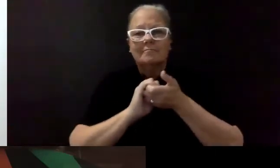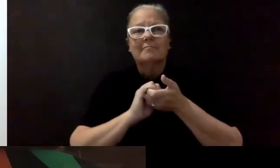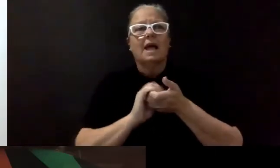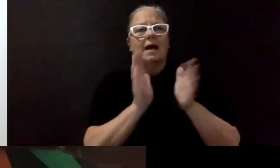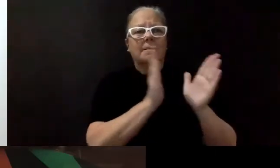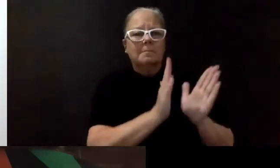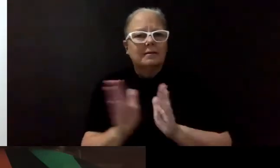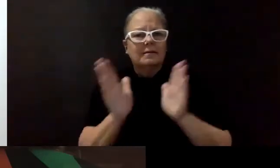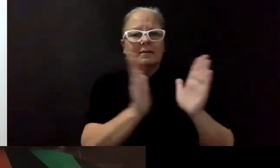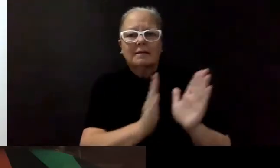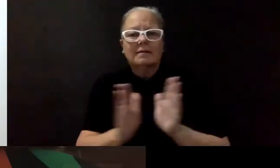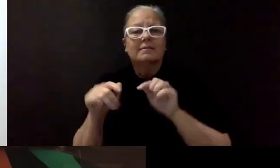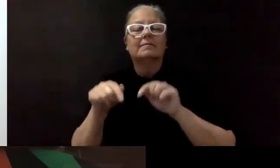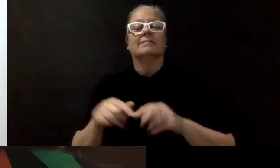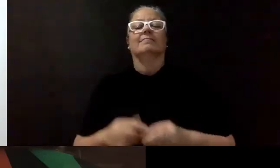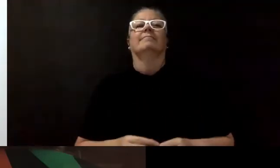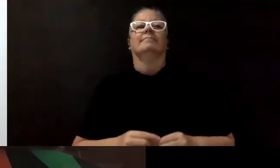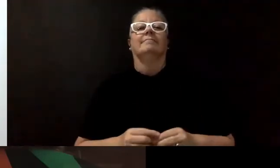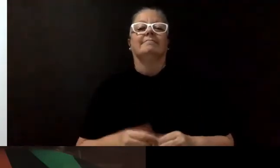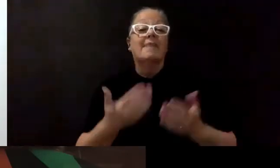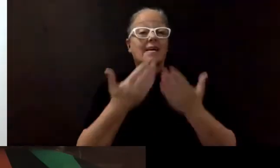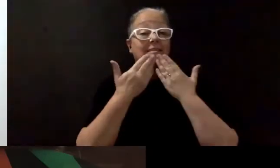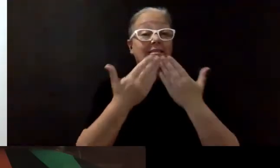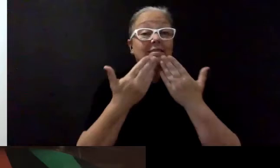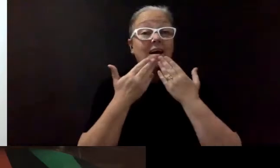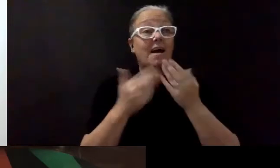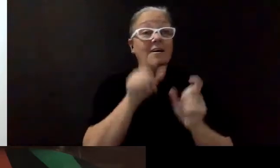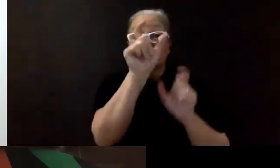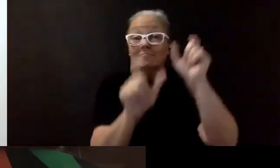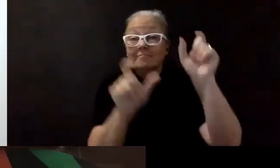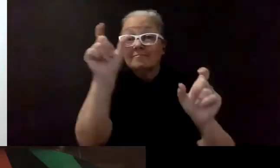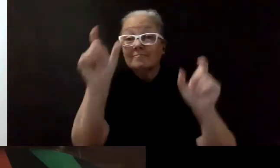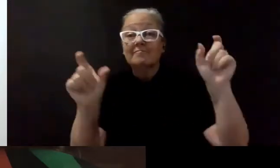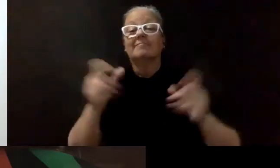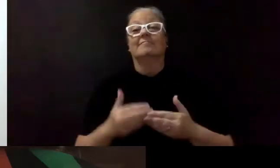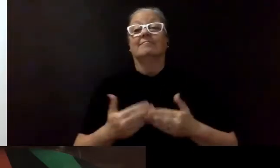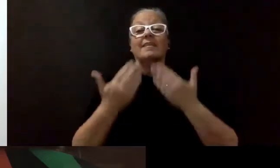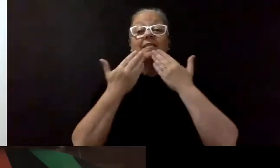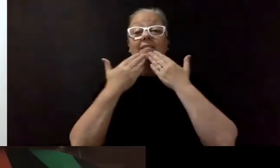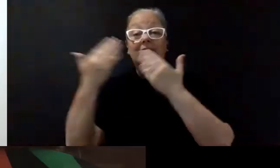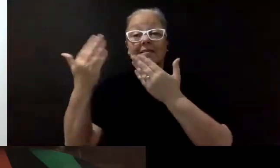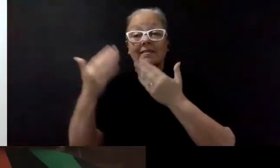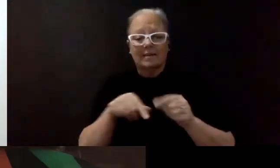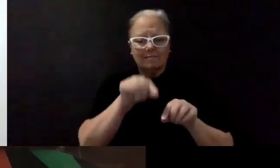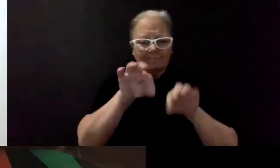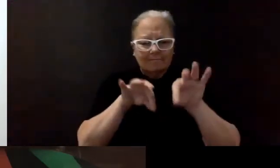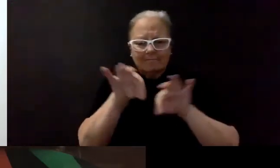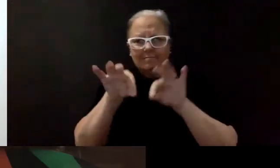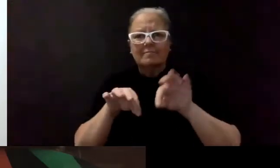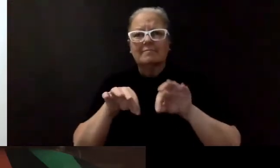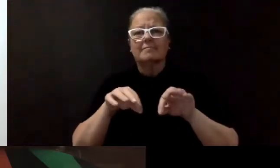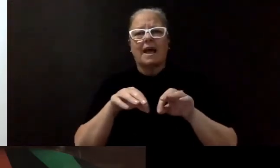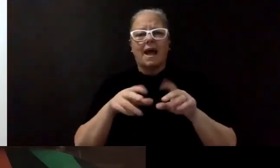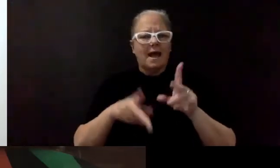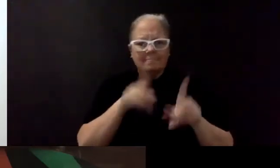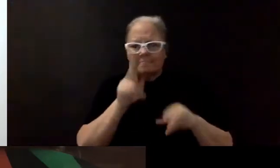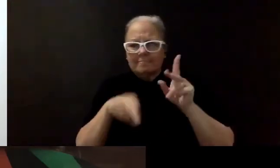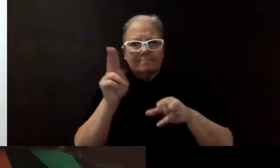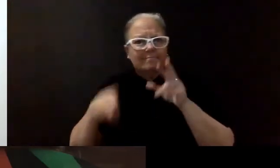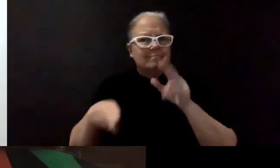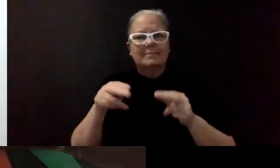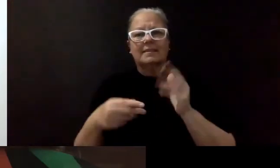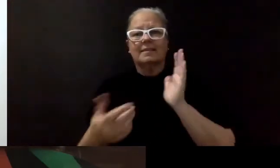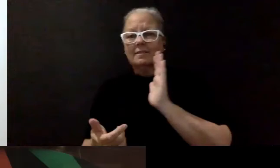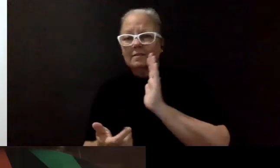the participants. Thank you to our technician, Carles Canitrot. And thank you to